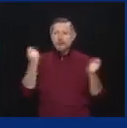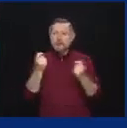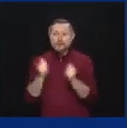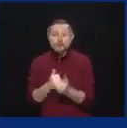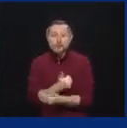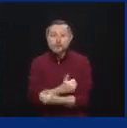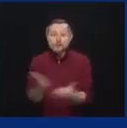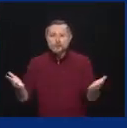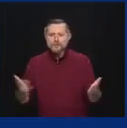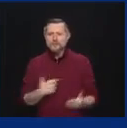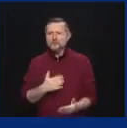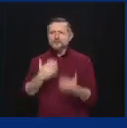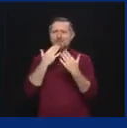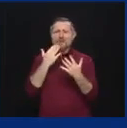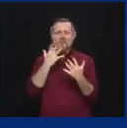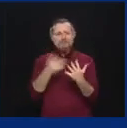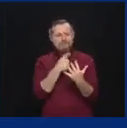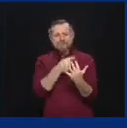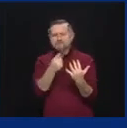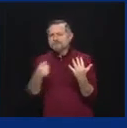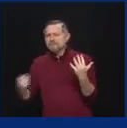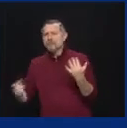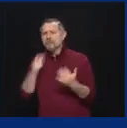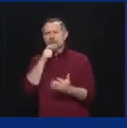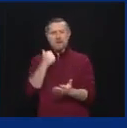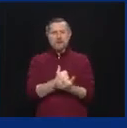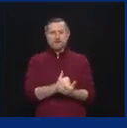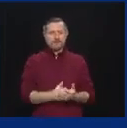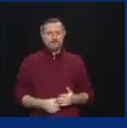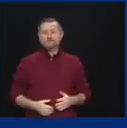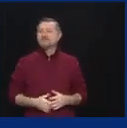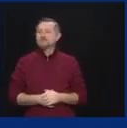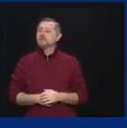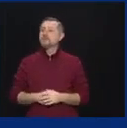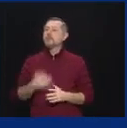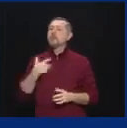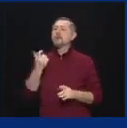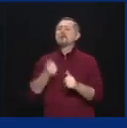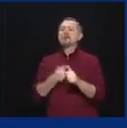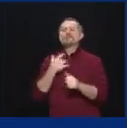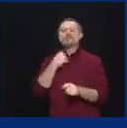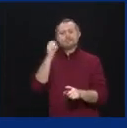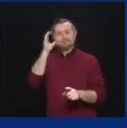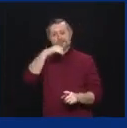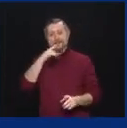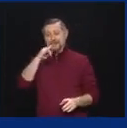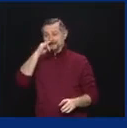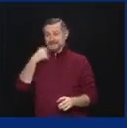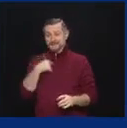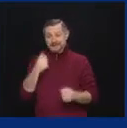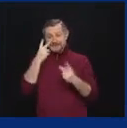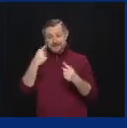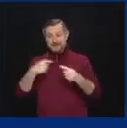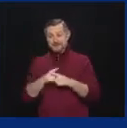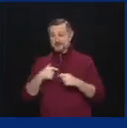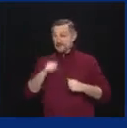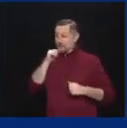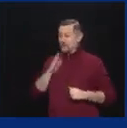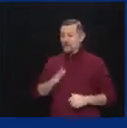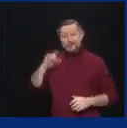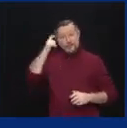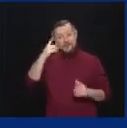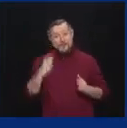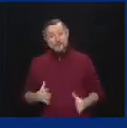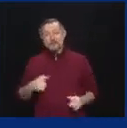helped make this happen. And first of all, it's a little unusual, kids, to have a woman governor, but there's also someone known